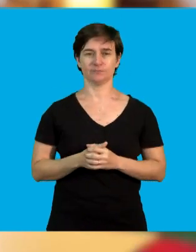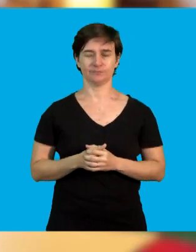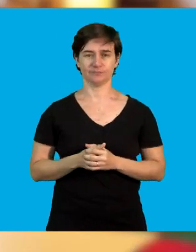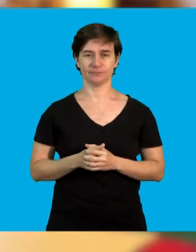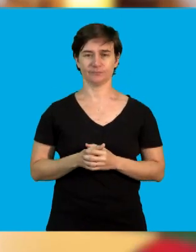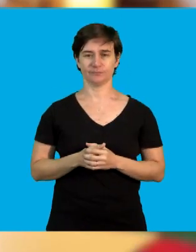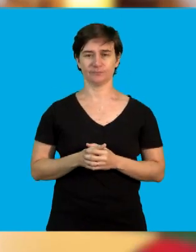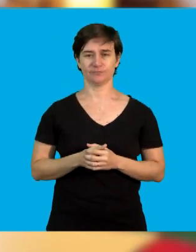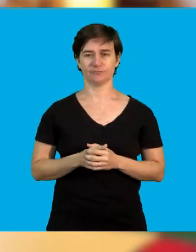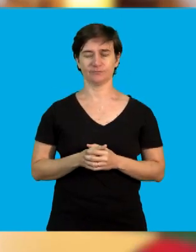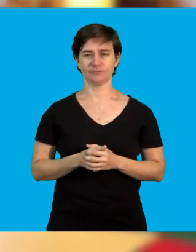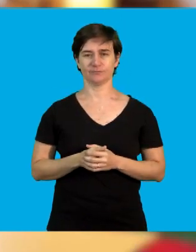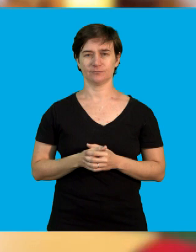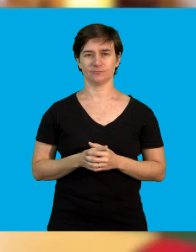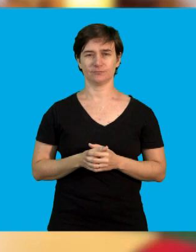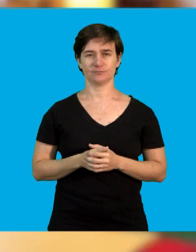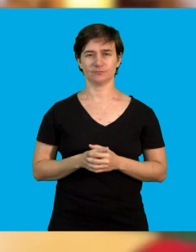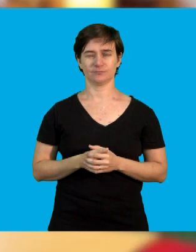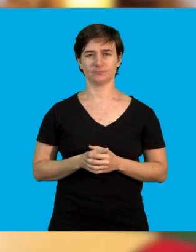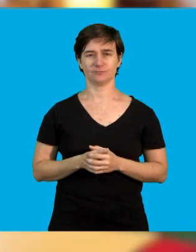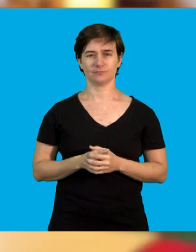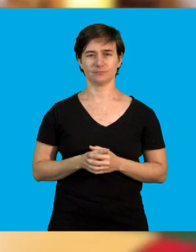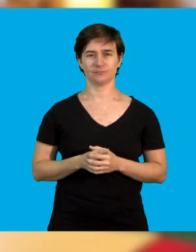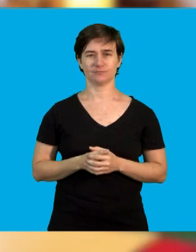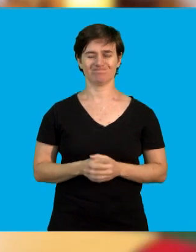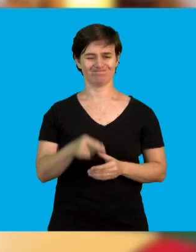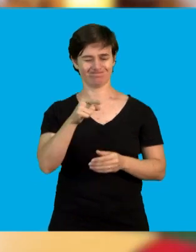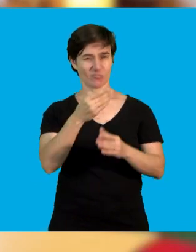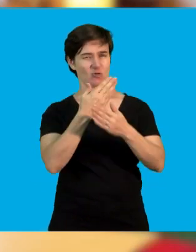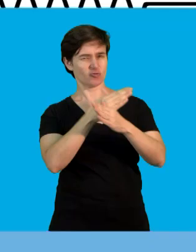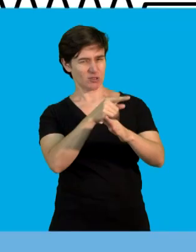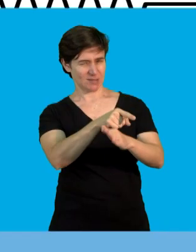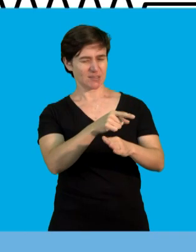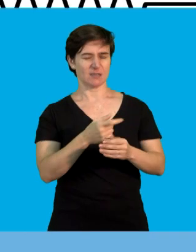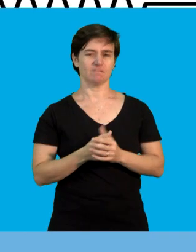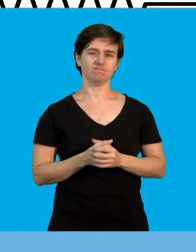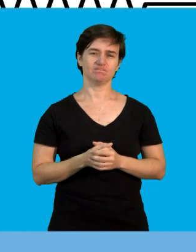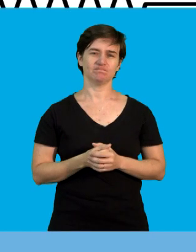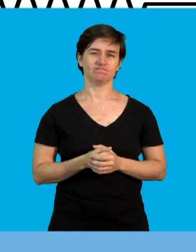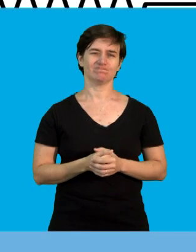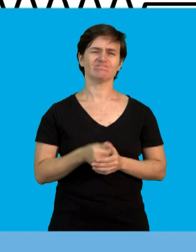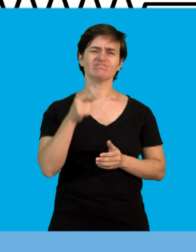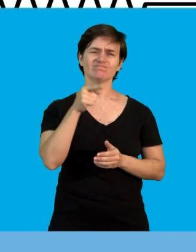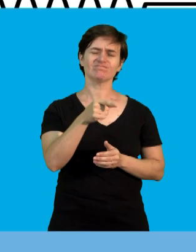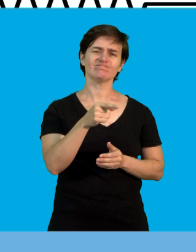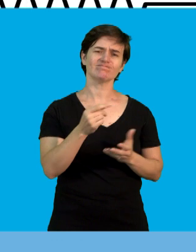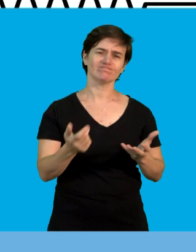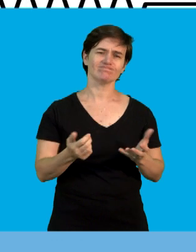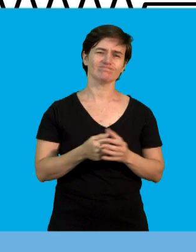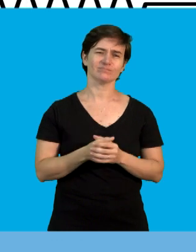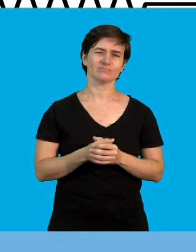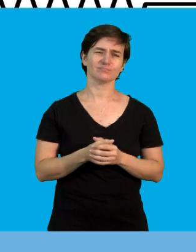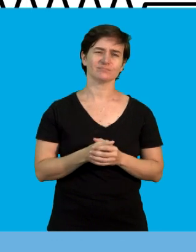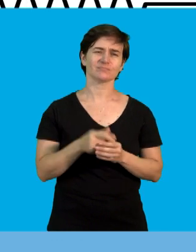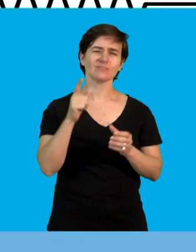that we are adding in a circuit. So this resistance or the resistor, it has